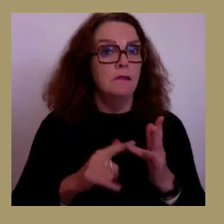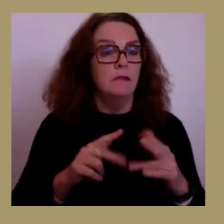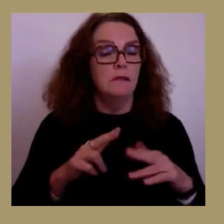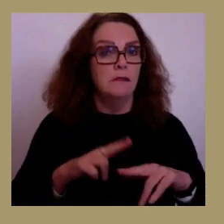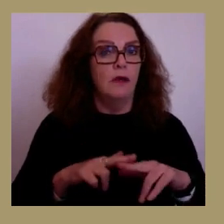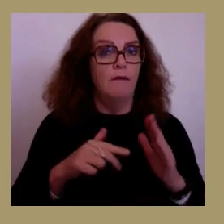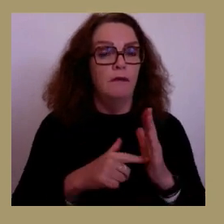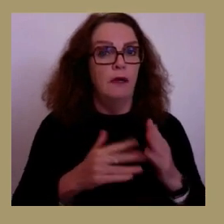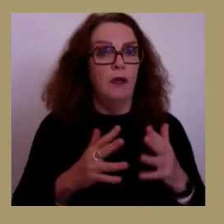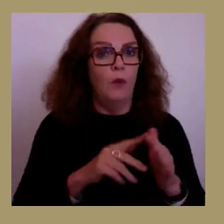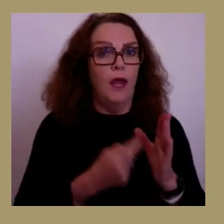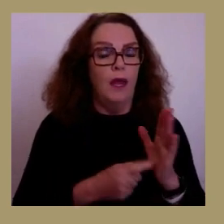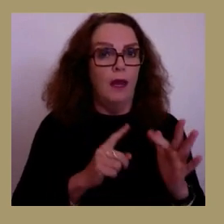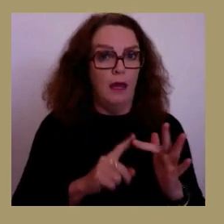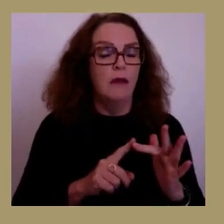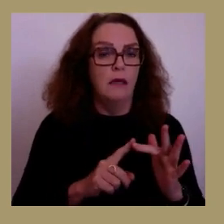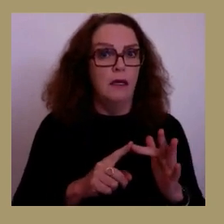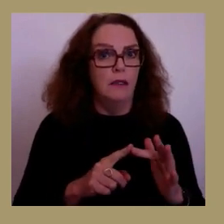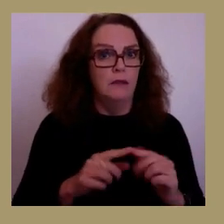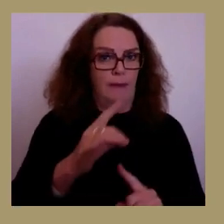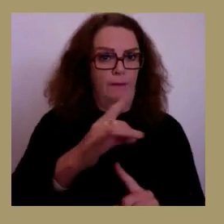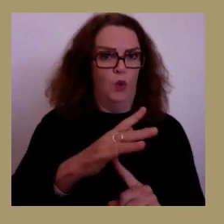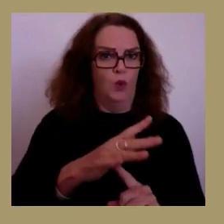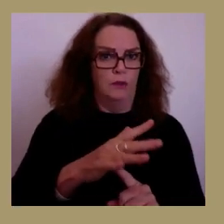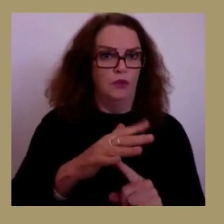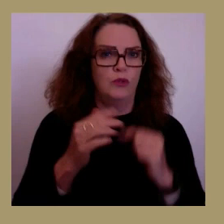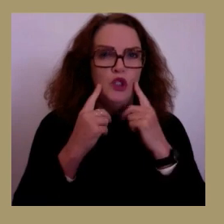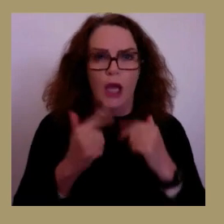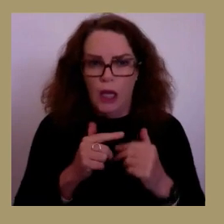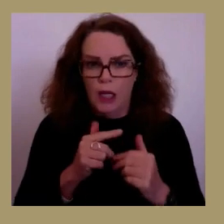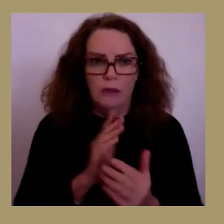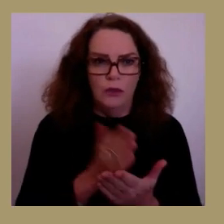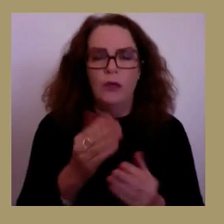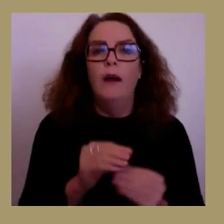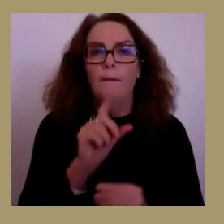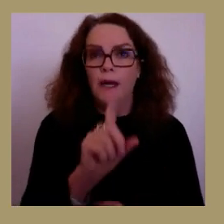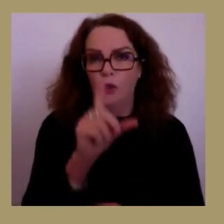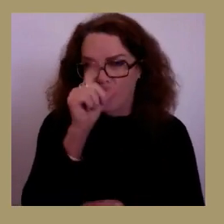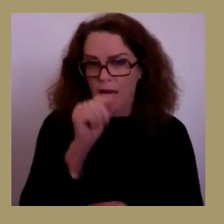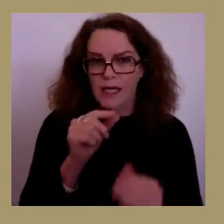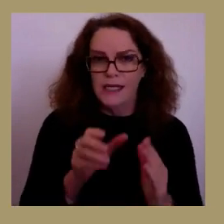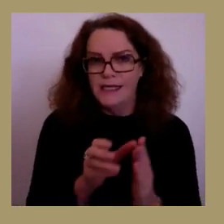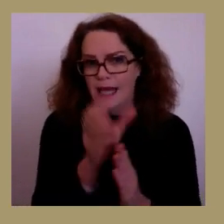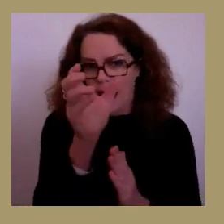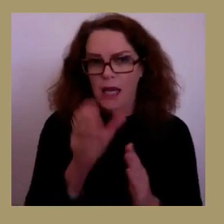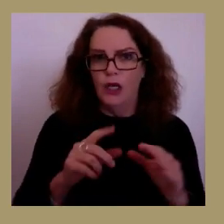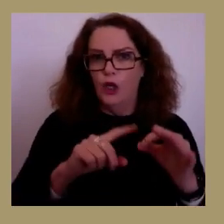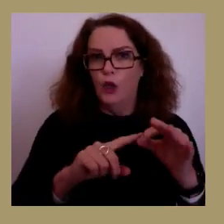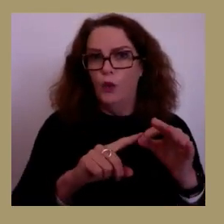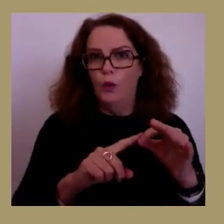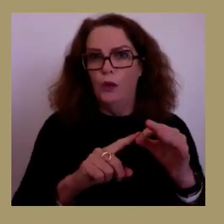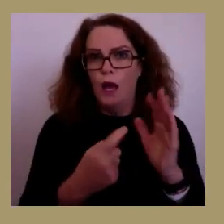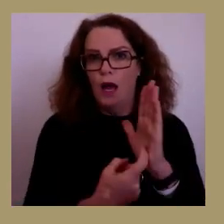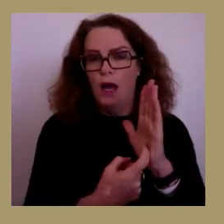check that it is a legitimate seniors card is to scan the QR code. And you can actually scan that QR code